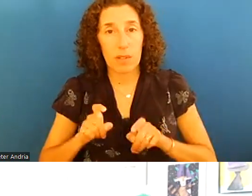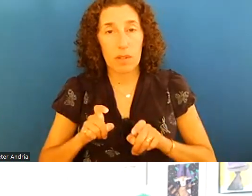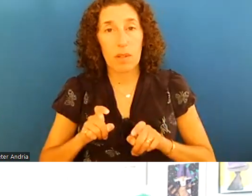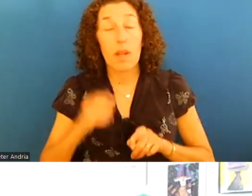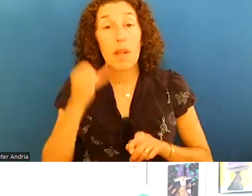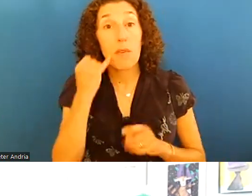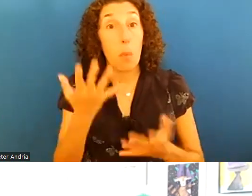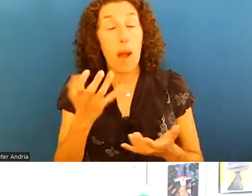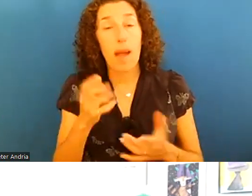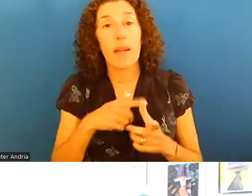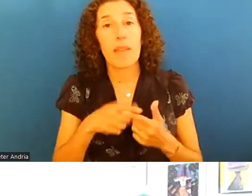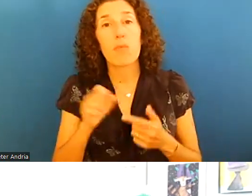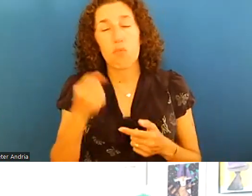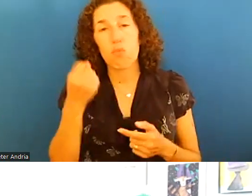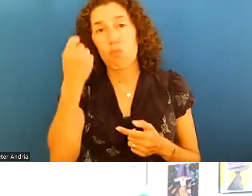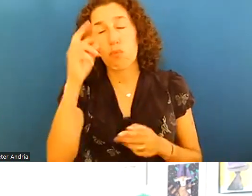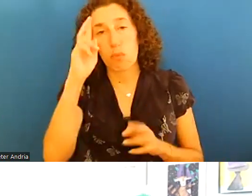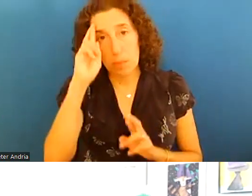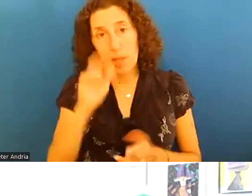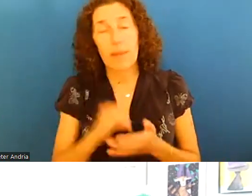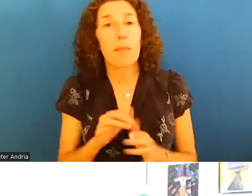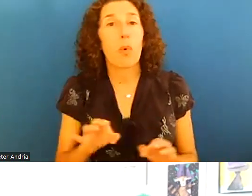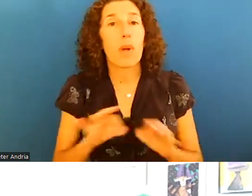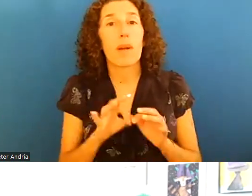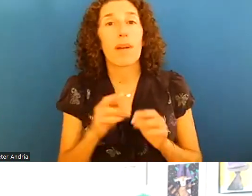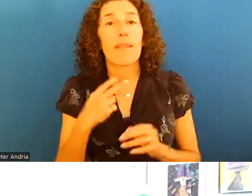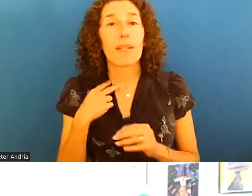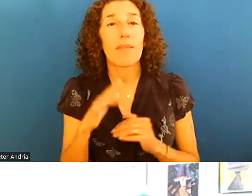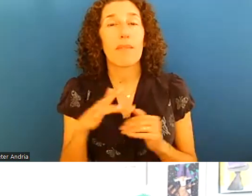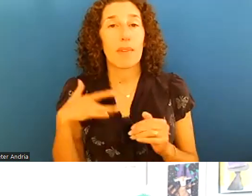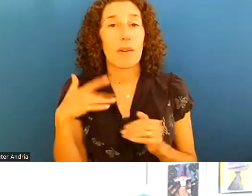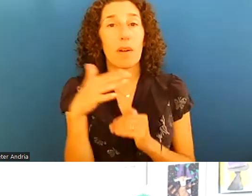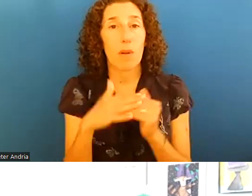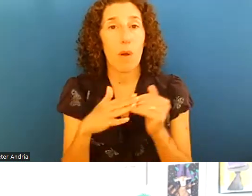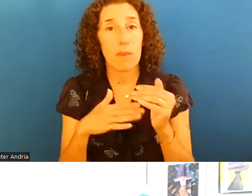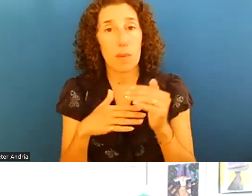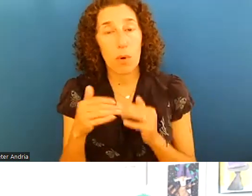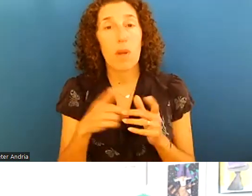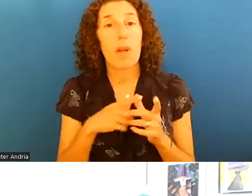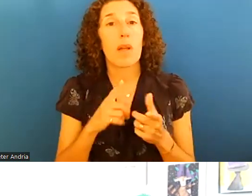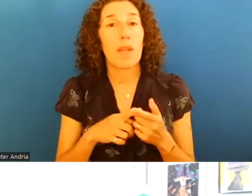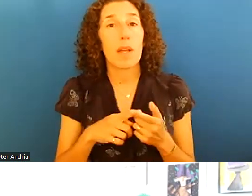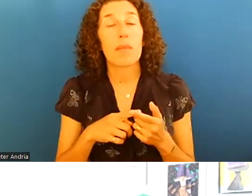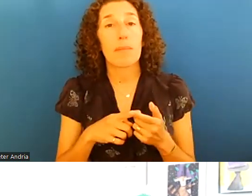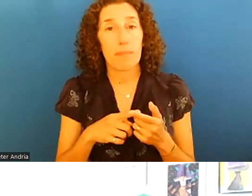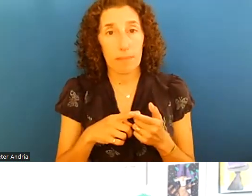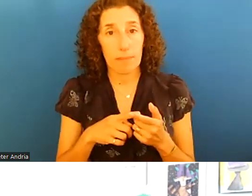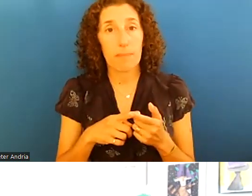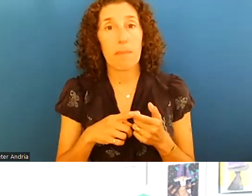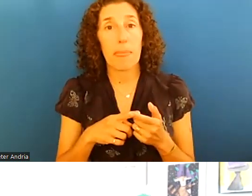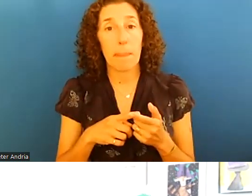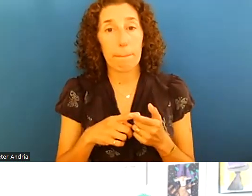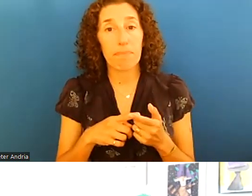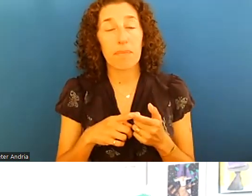feel open to speaking with us. So in those cases, we'll obviously bring the victim in, but we